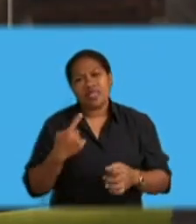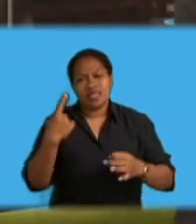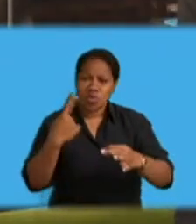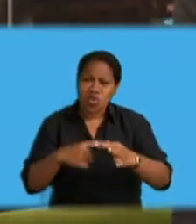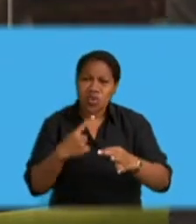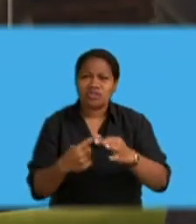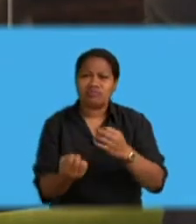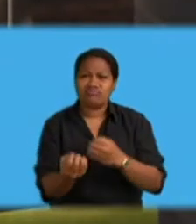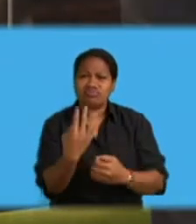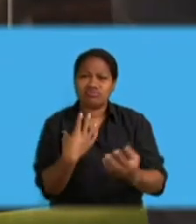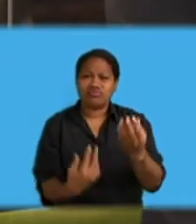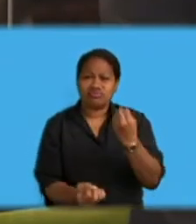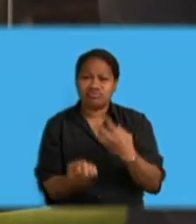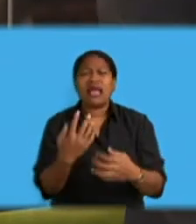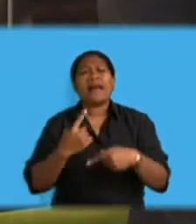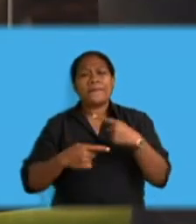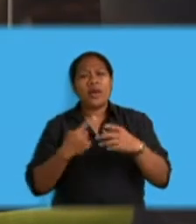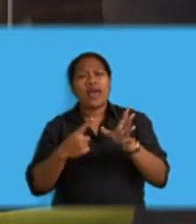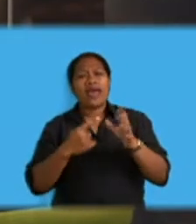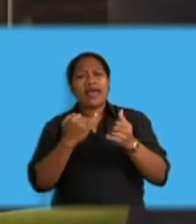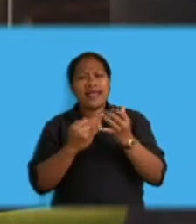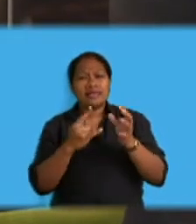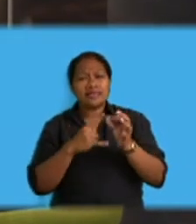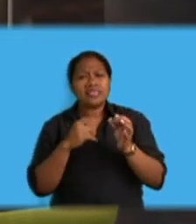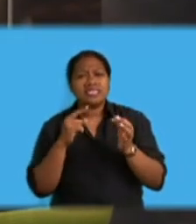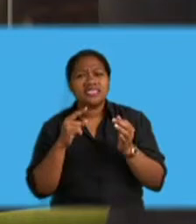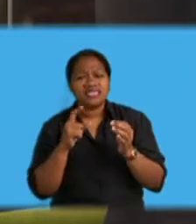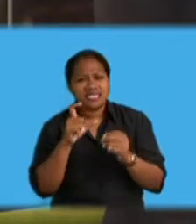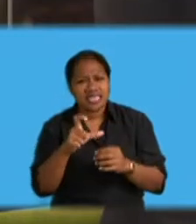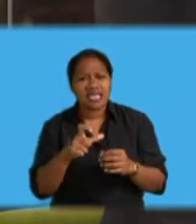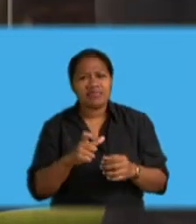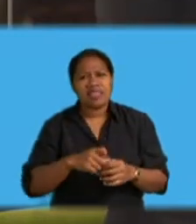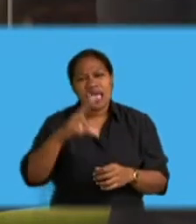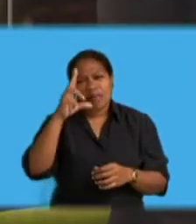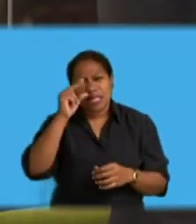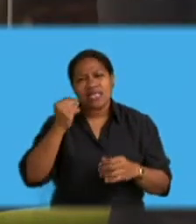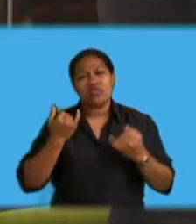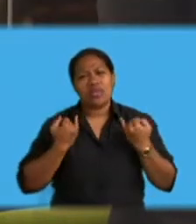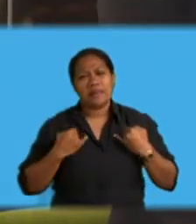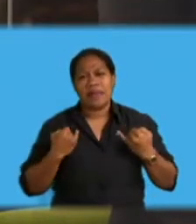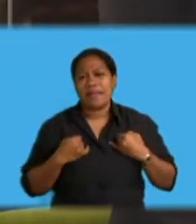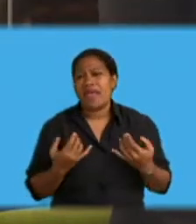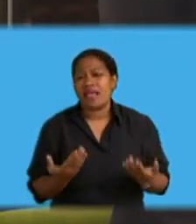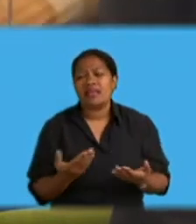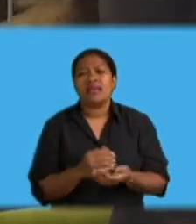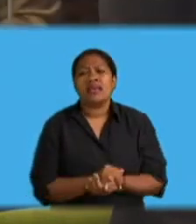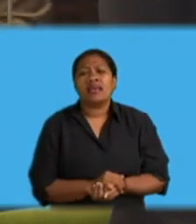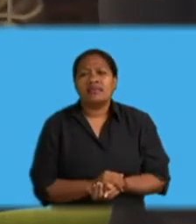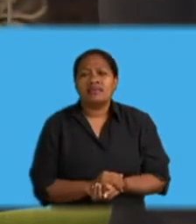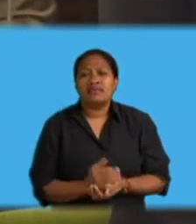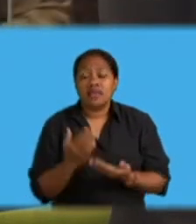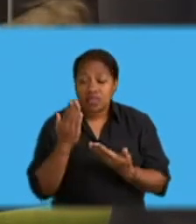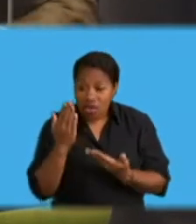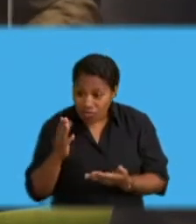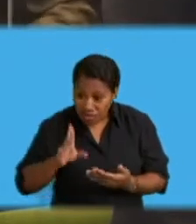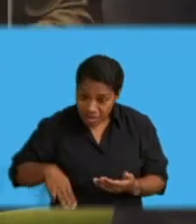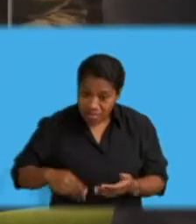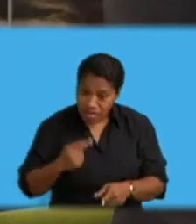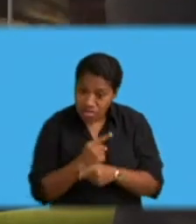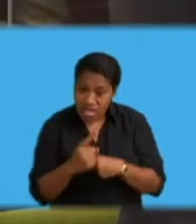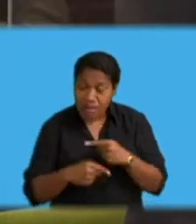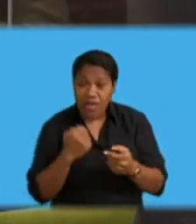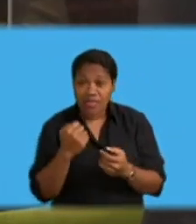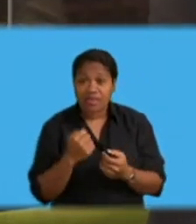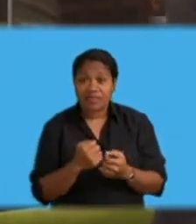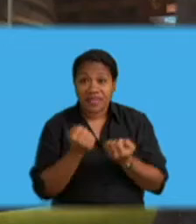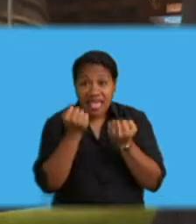about SPC's ability to implement, and as the Honourable Member talks about the cane access roads that